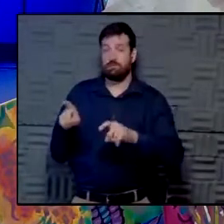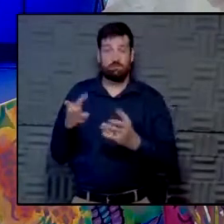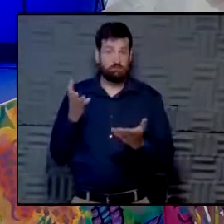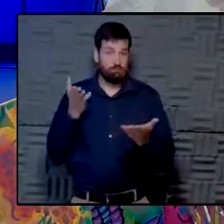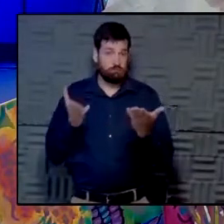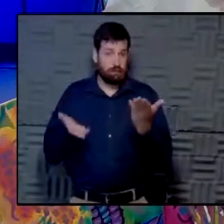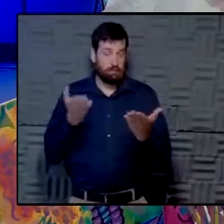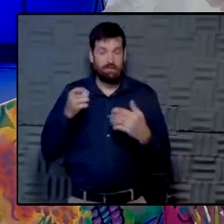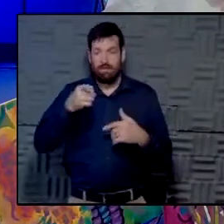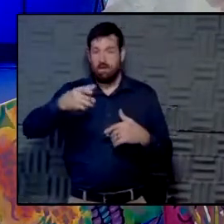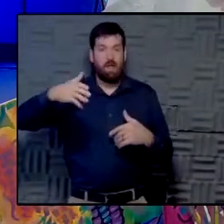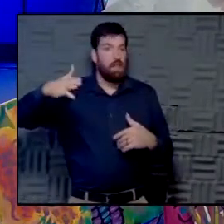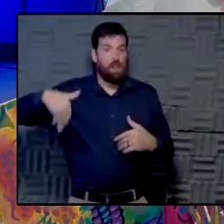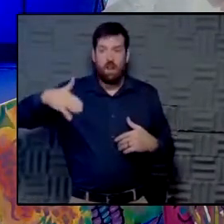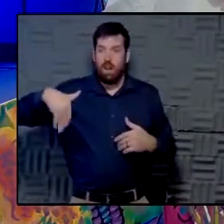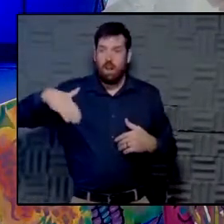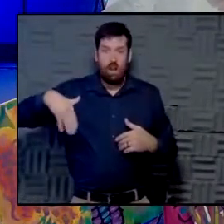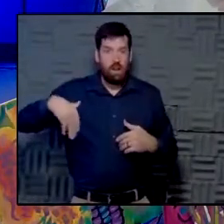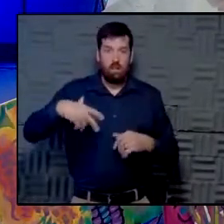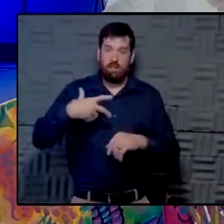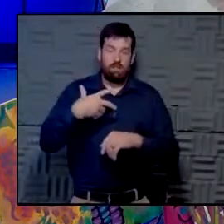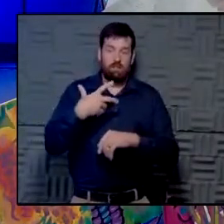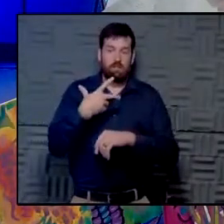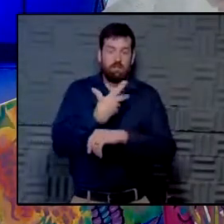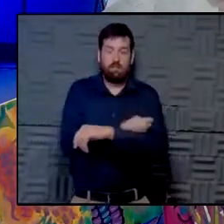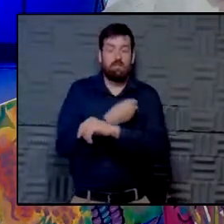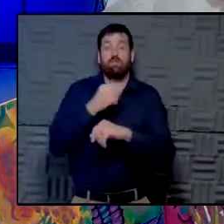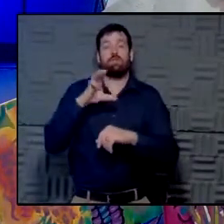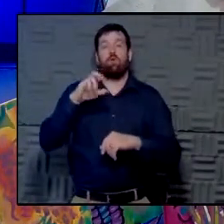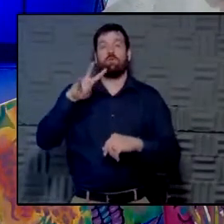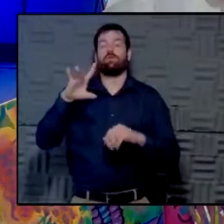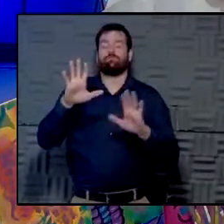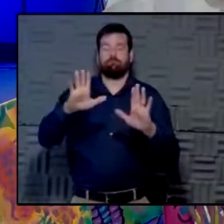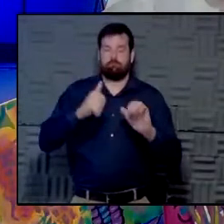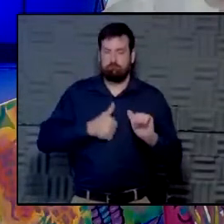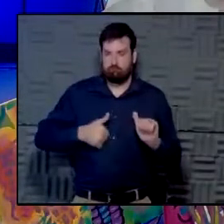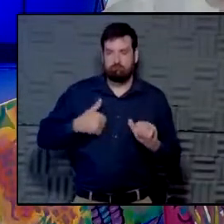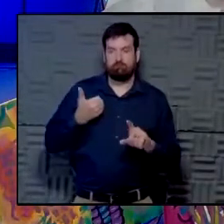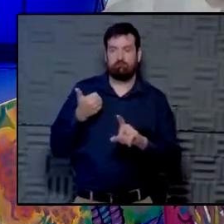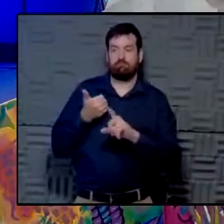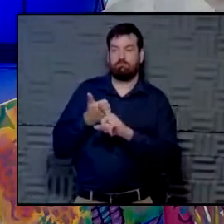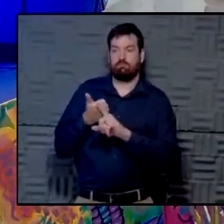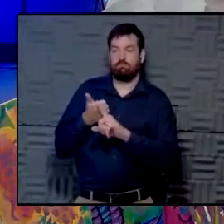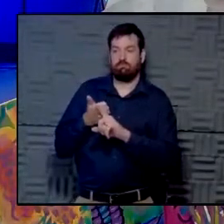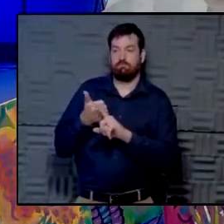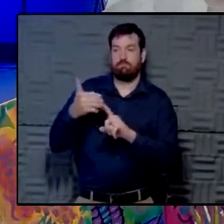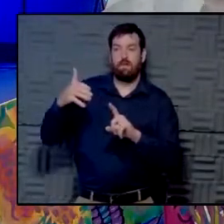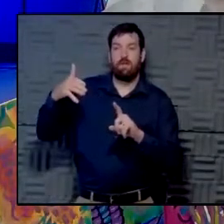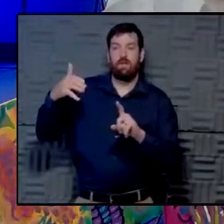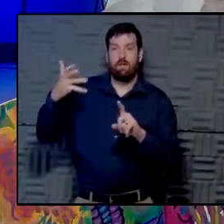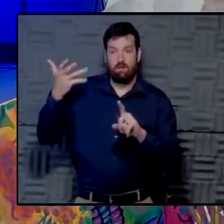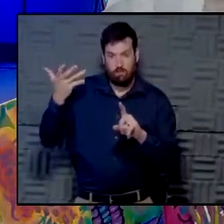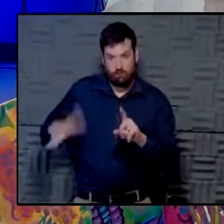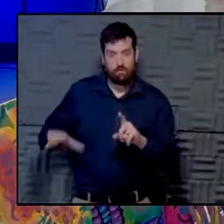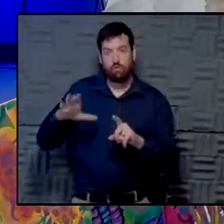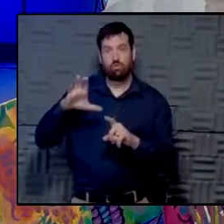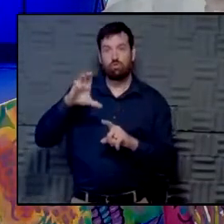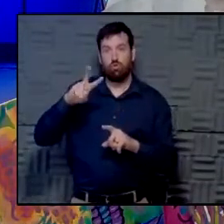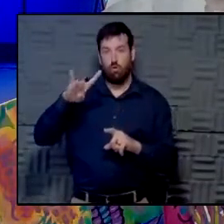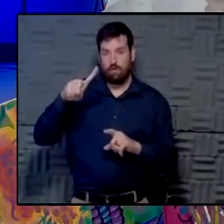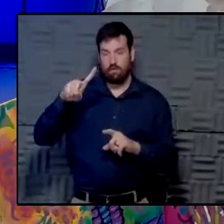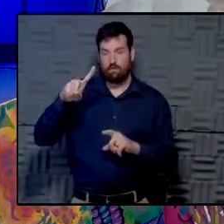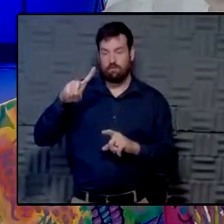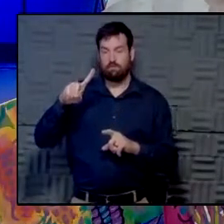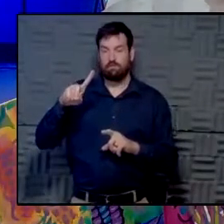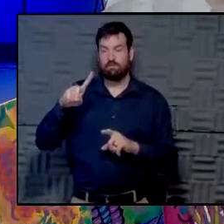has not had COVID. And, if she did have COVID, she's not vaccinated. She wants to know,